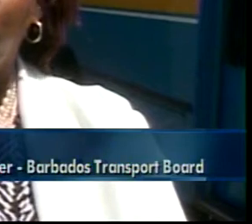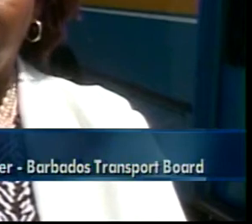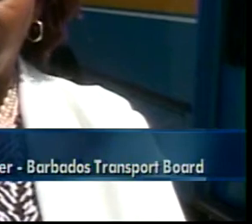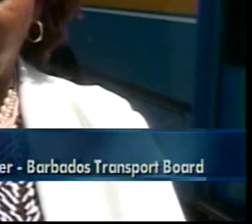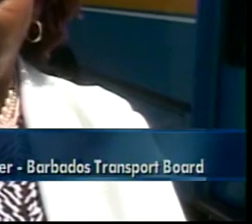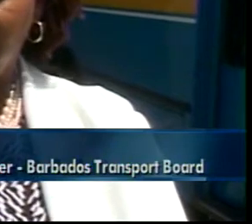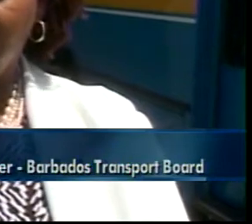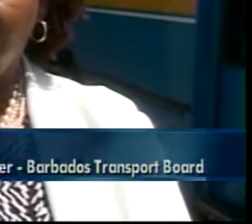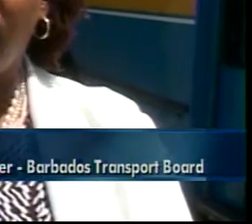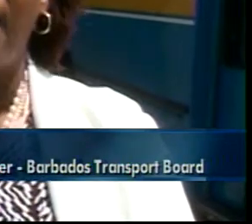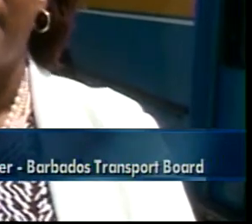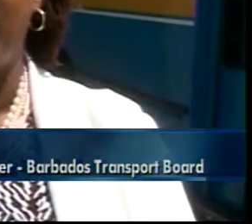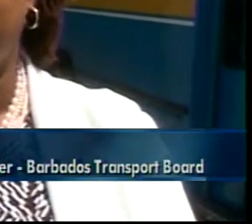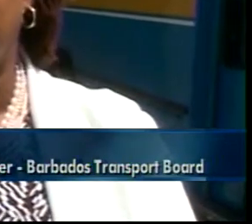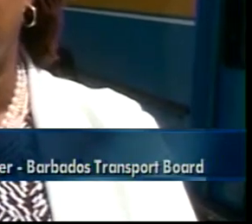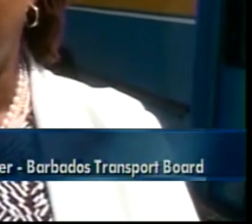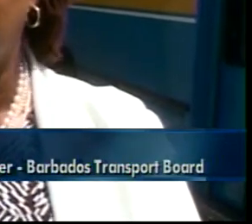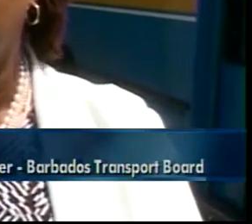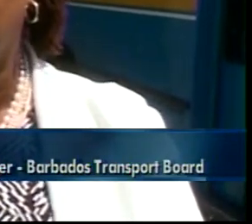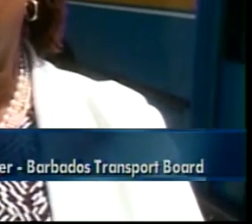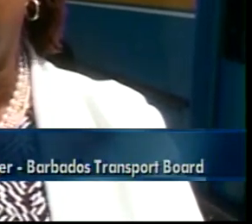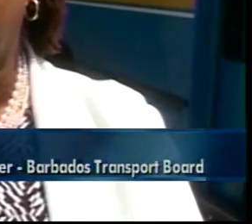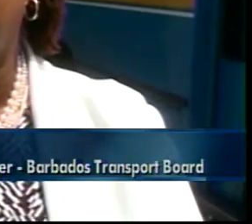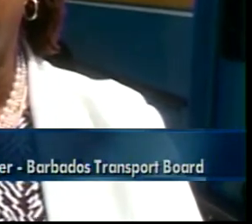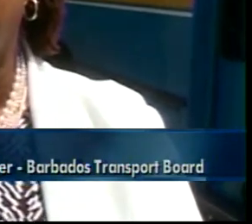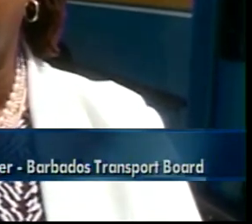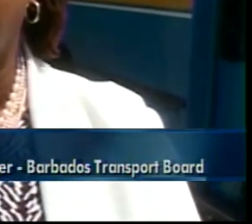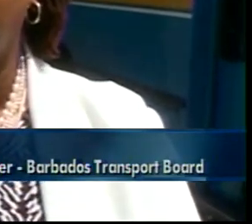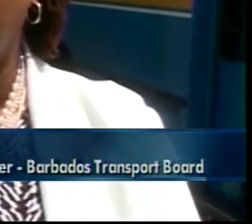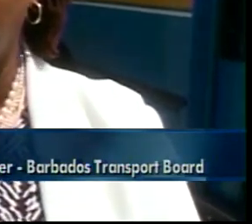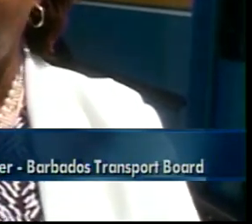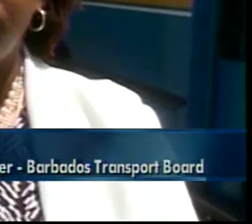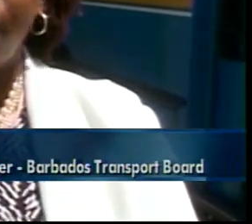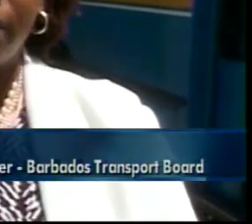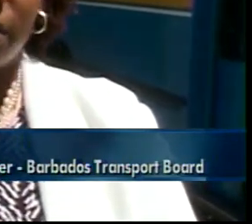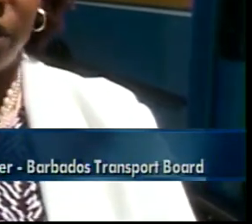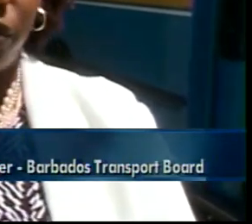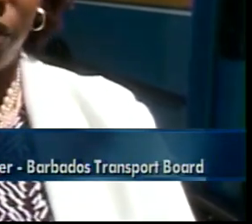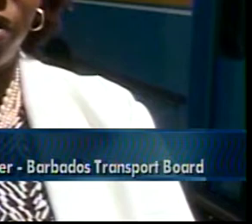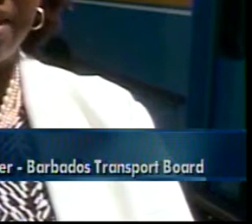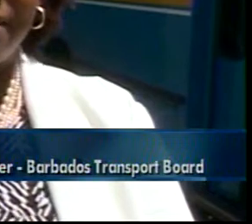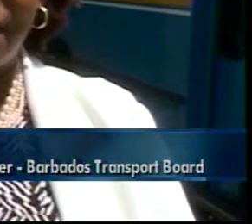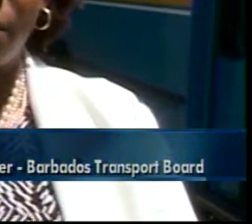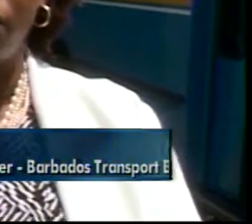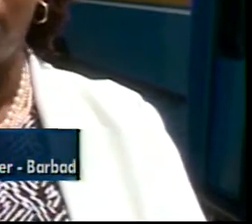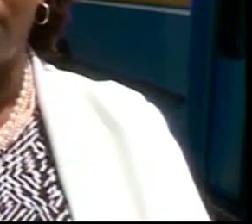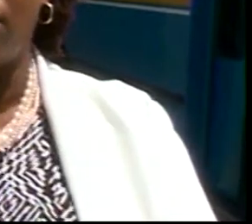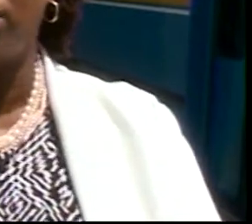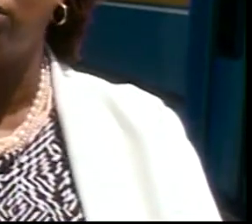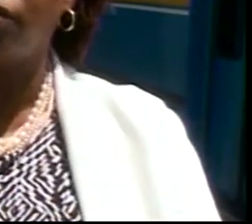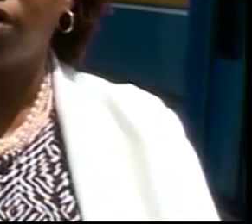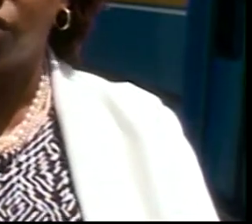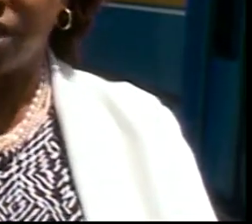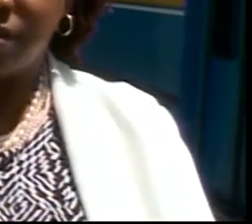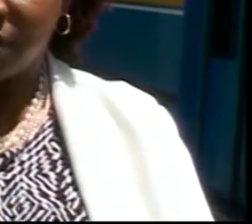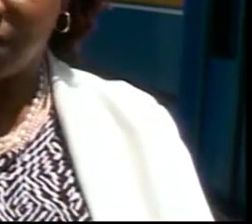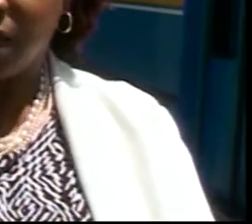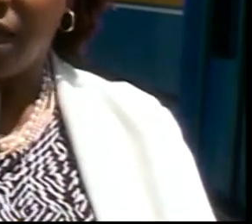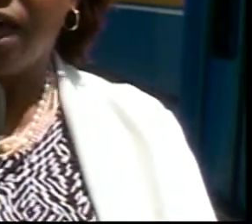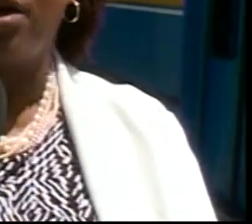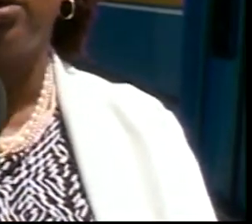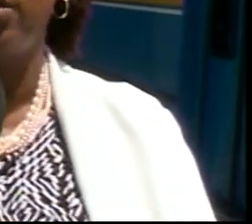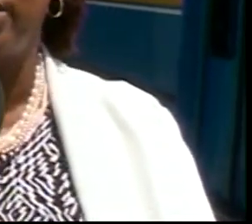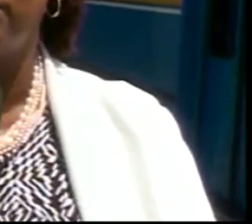that was closer to the fence, and that should be able to address that particular situation at this time, because we have gone out of our dry